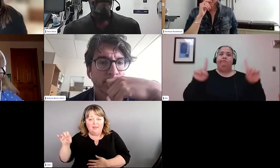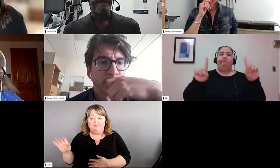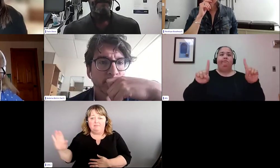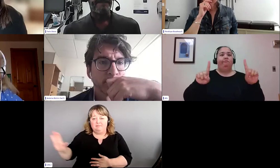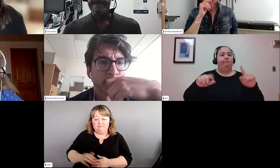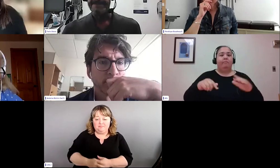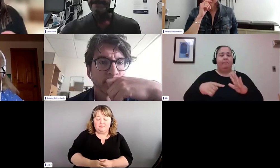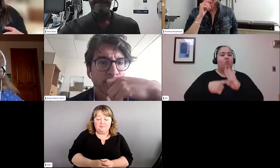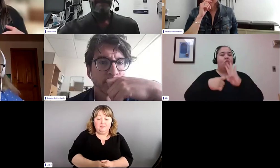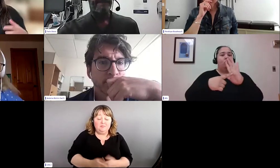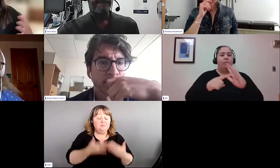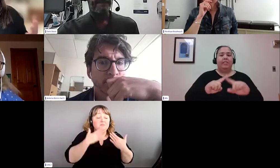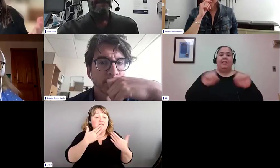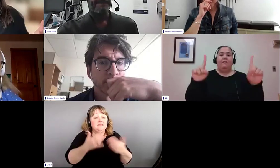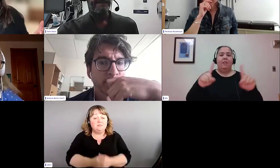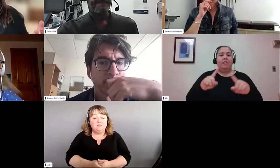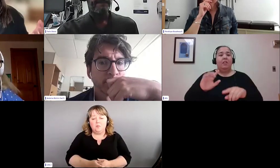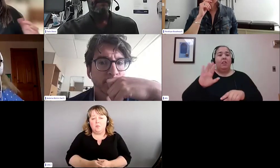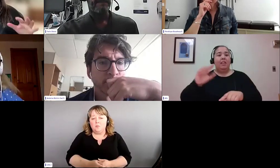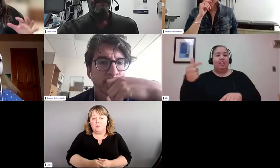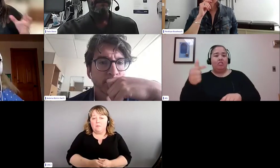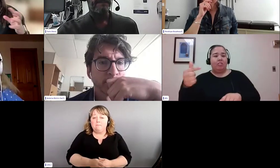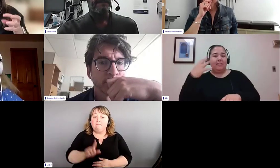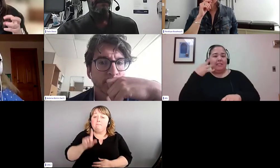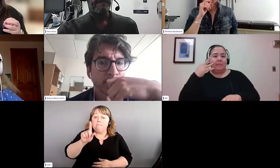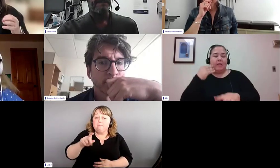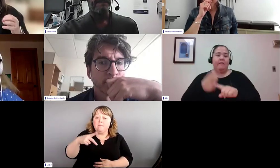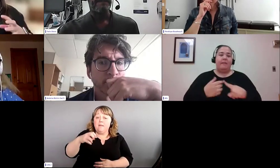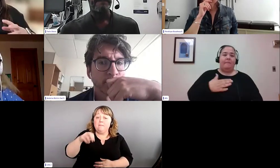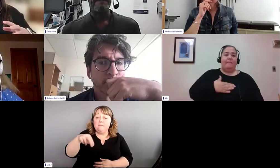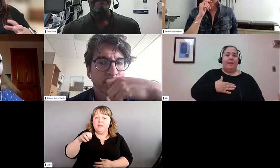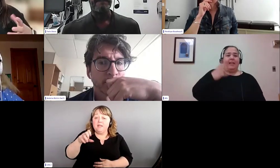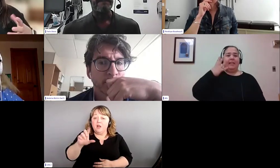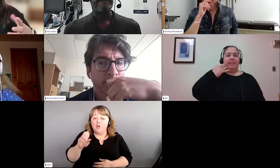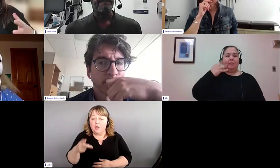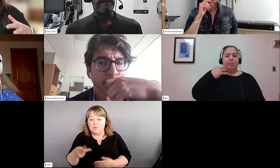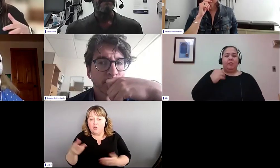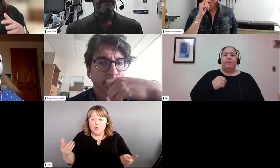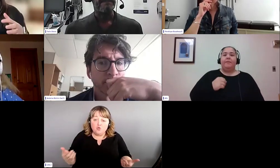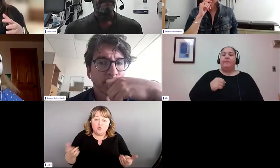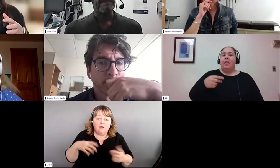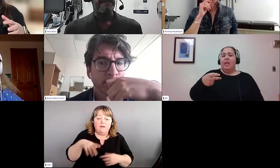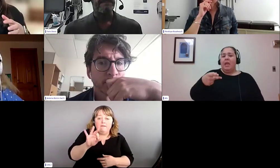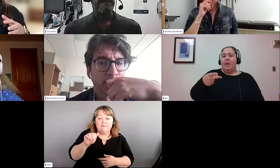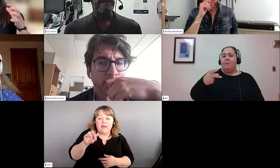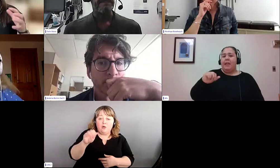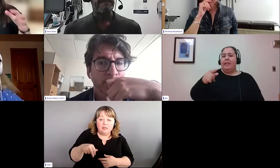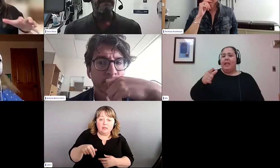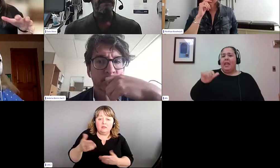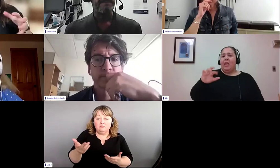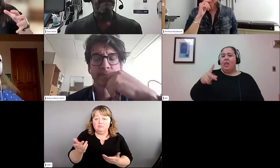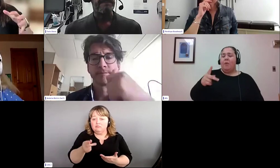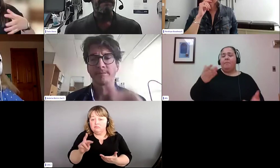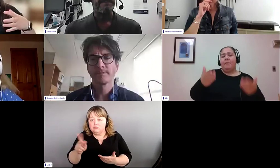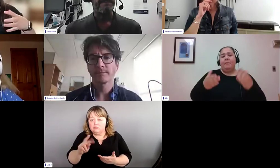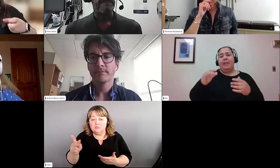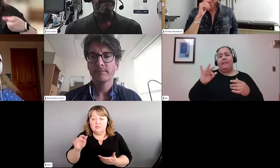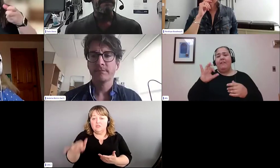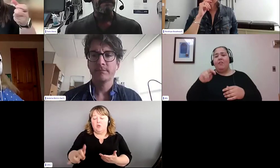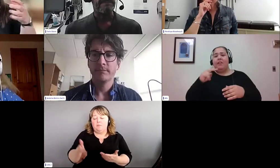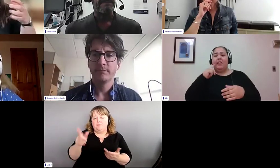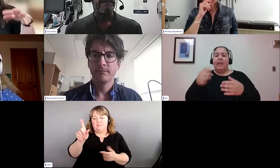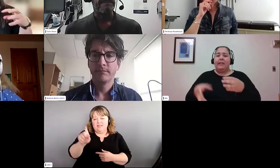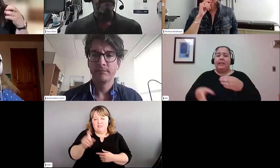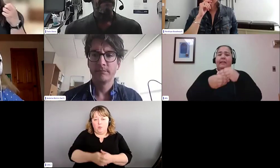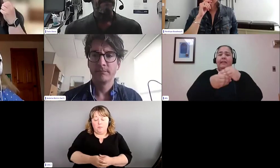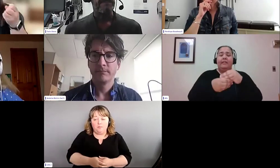Ghislaine's experiences from my experiences. Thank you. I was wondering, Penelope, perhaps even Farron, you can complete.